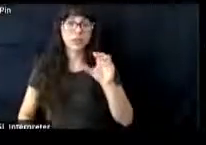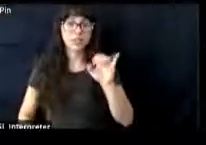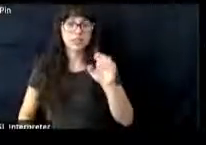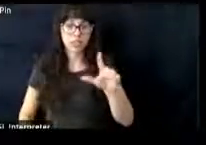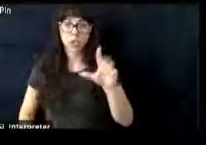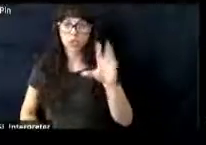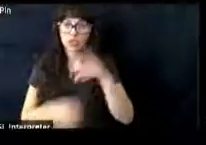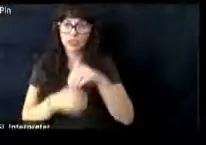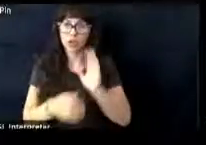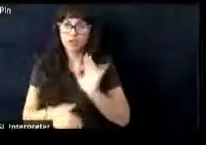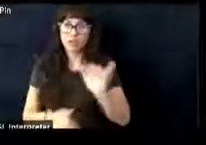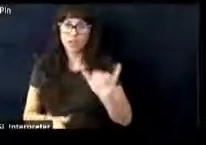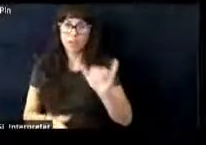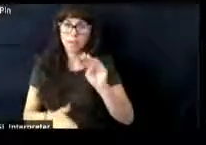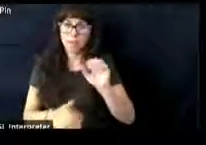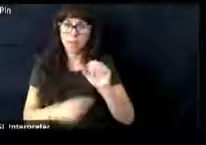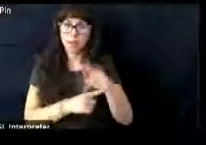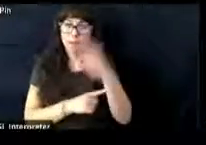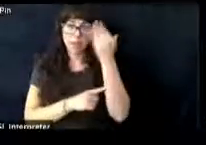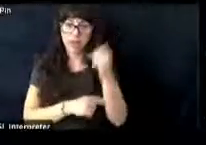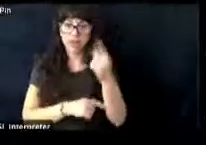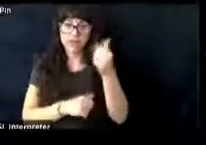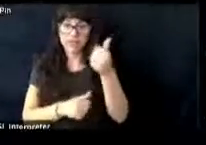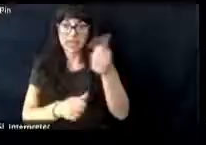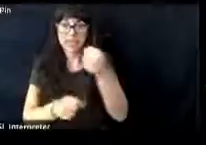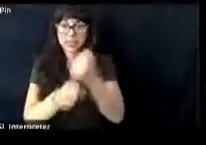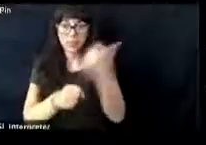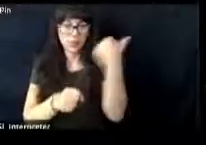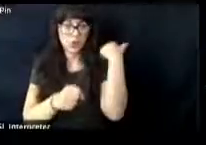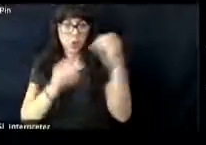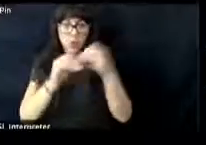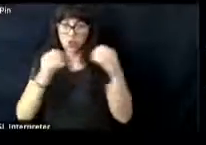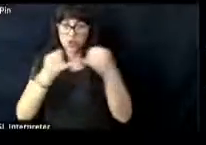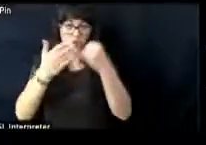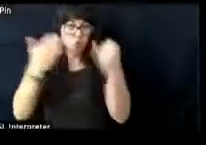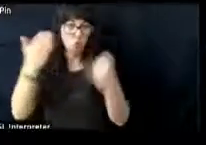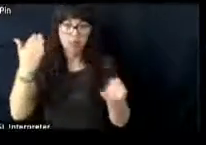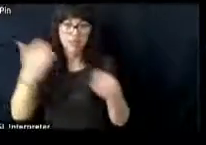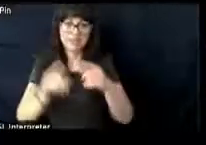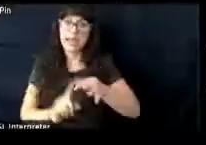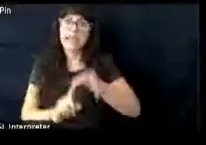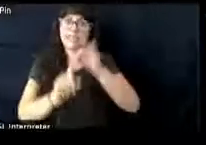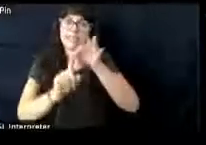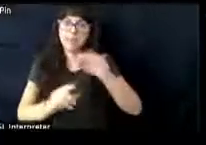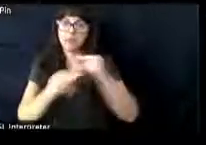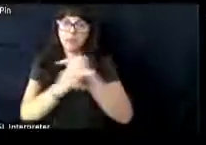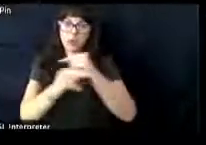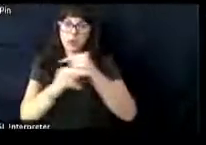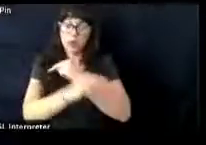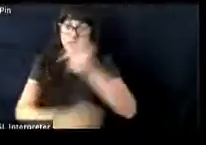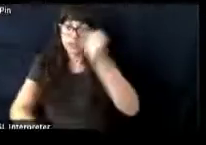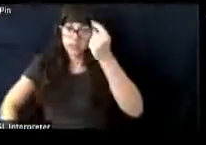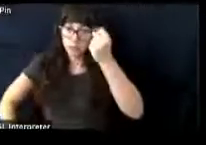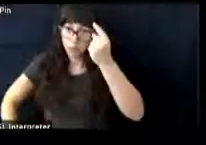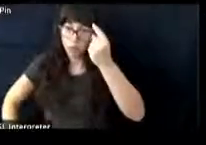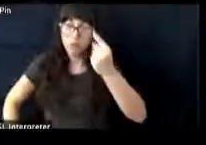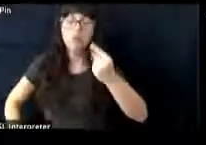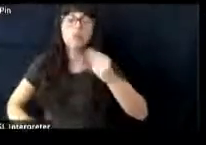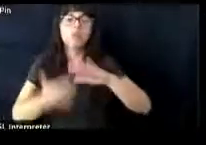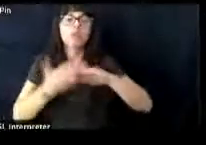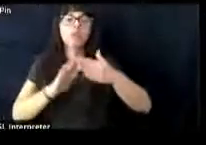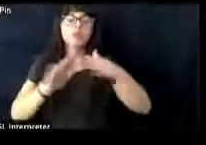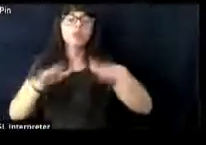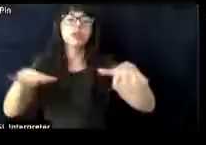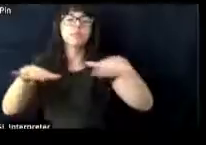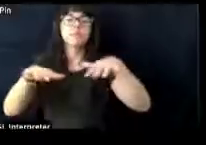map, because 10 years ago, there were no lines other than the freeways. However, the communities